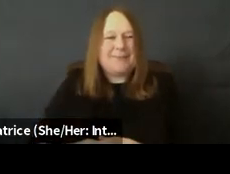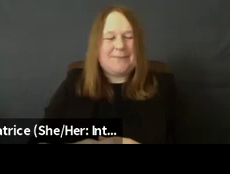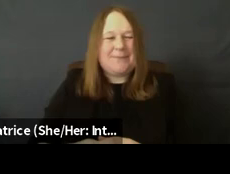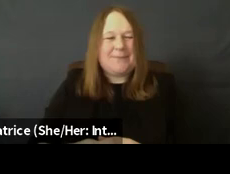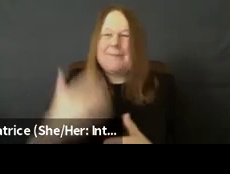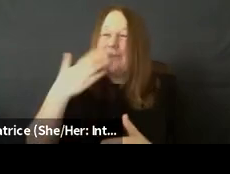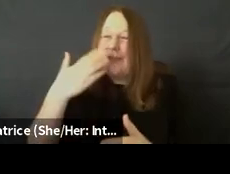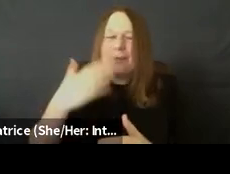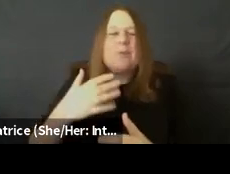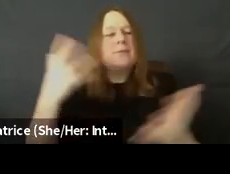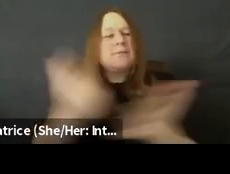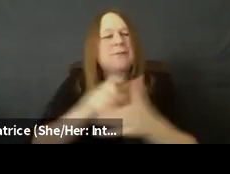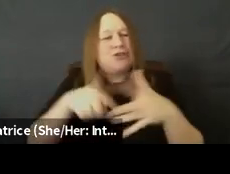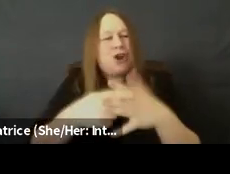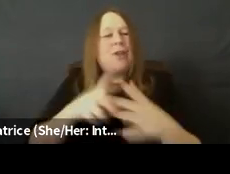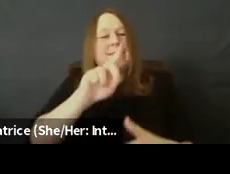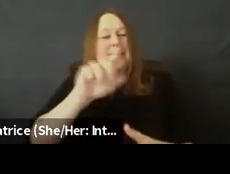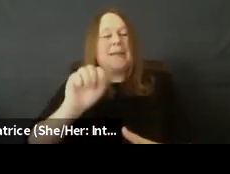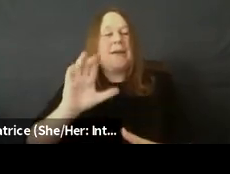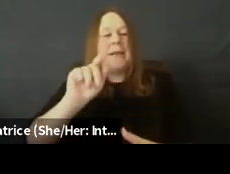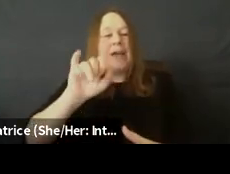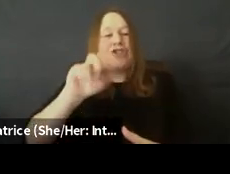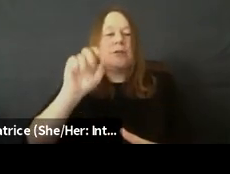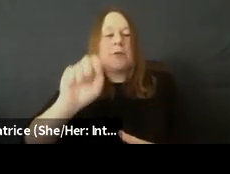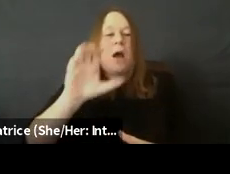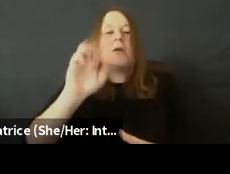Thank you. Get started at thedisabilitycollection.com.